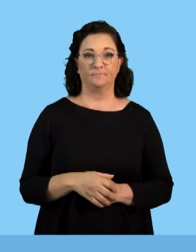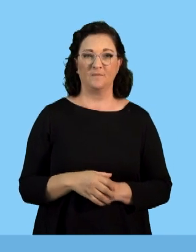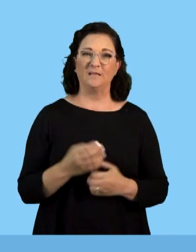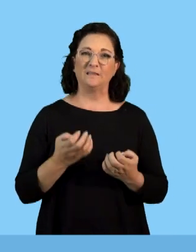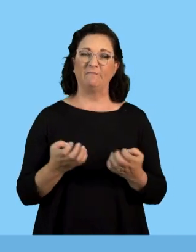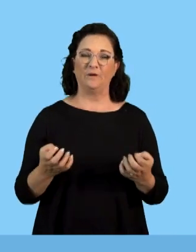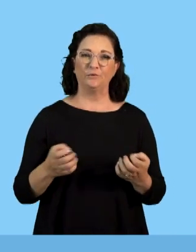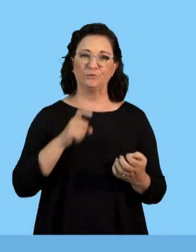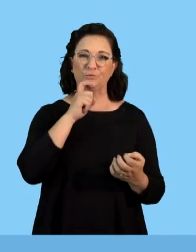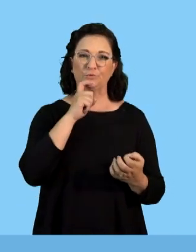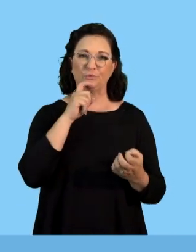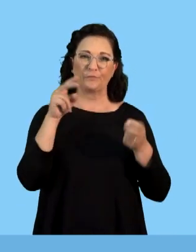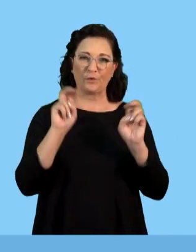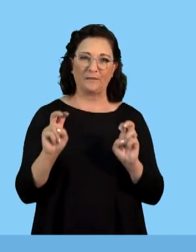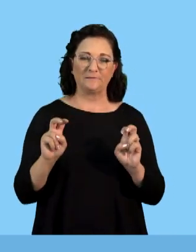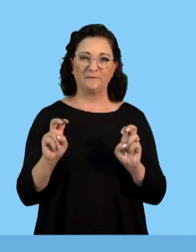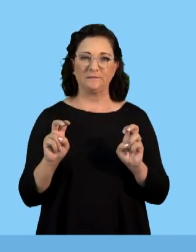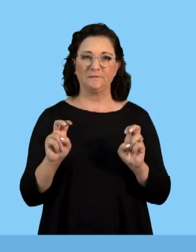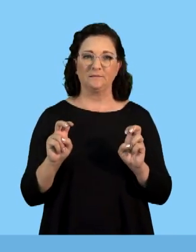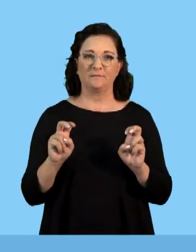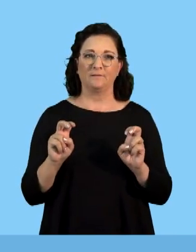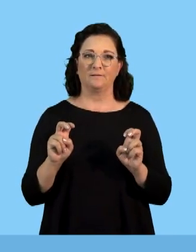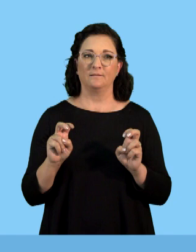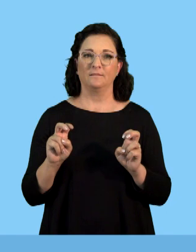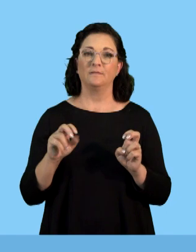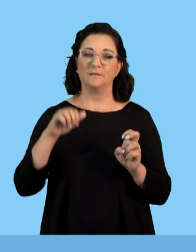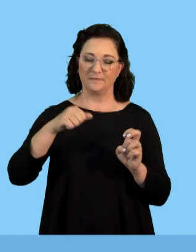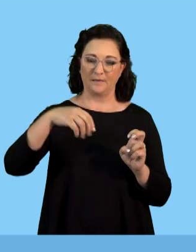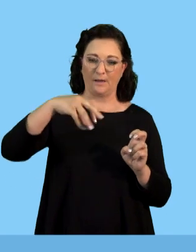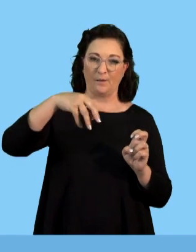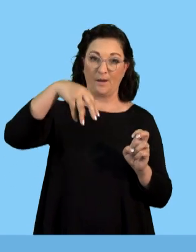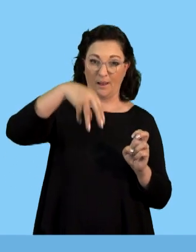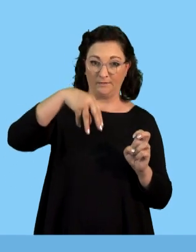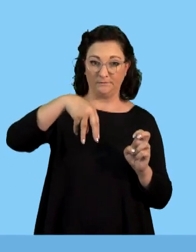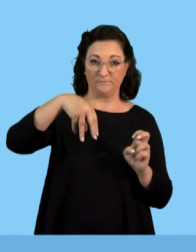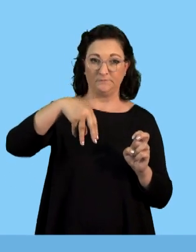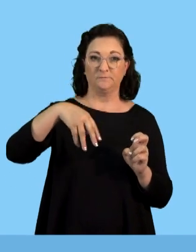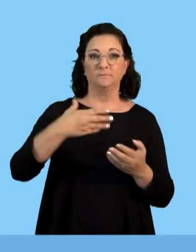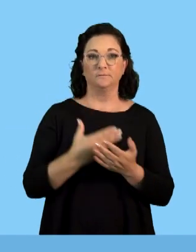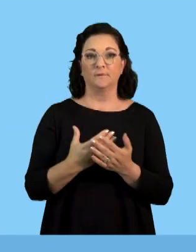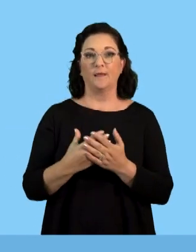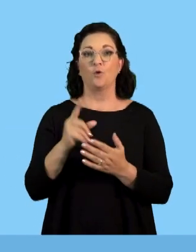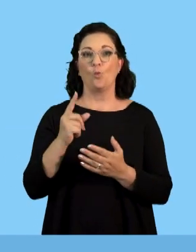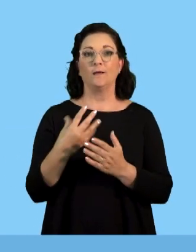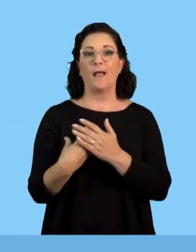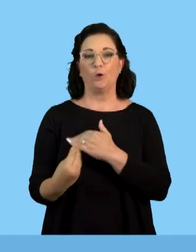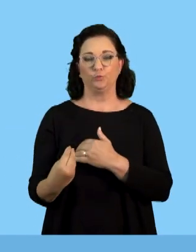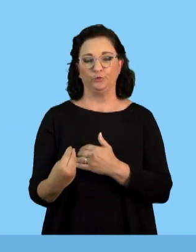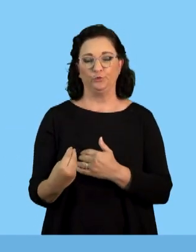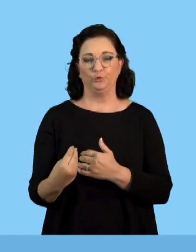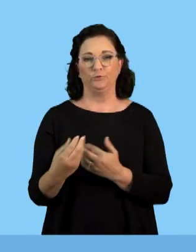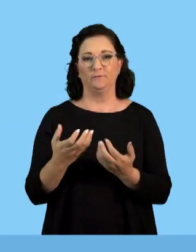So devices that use electrical energy to function, including the light bulbs, we know them, they are said to be the